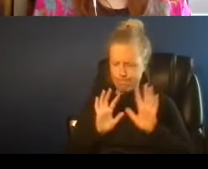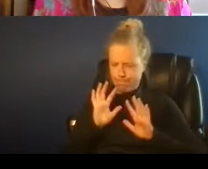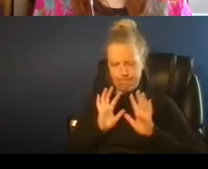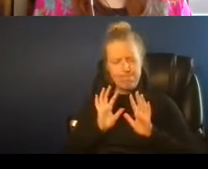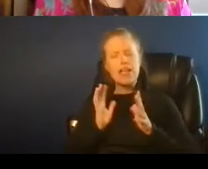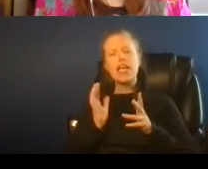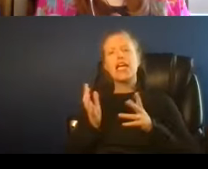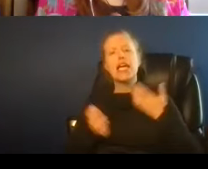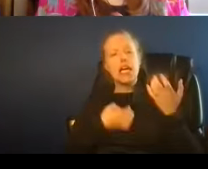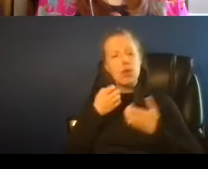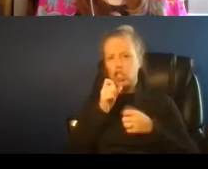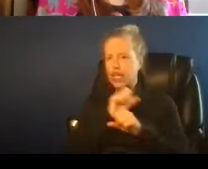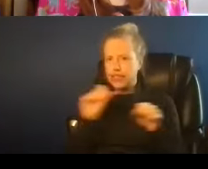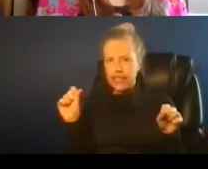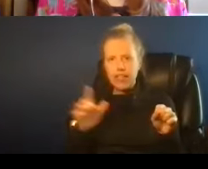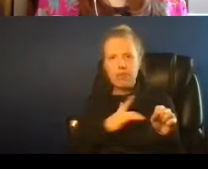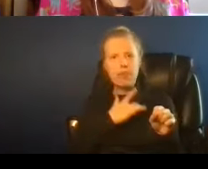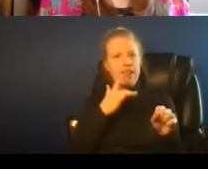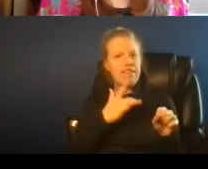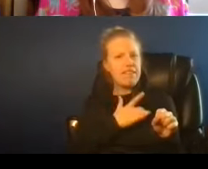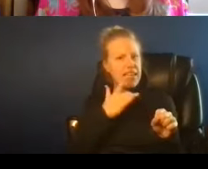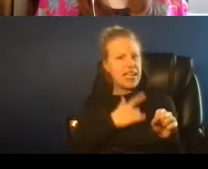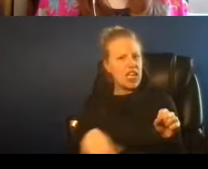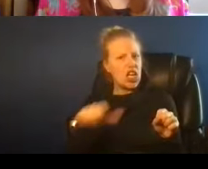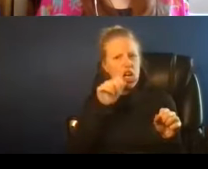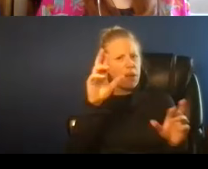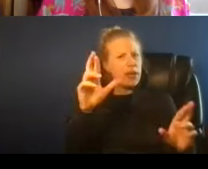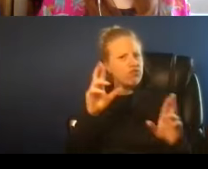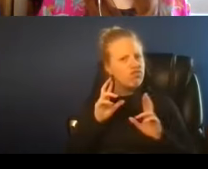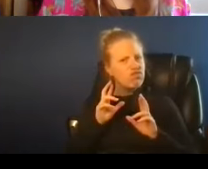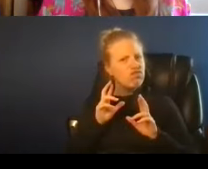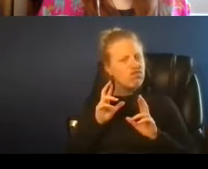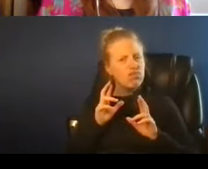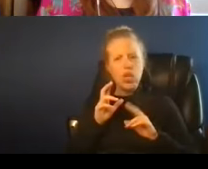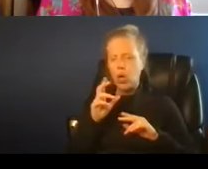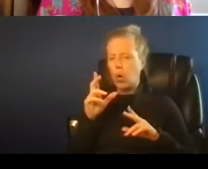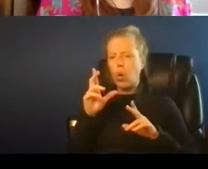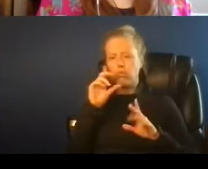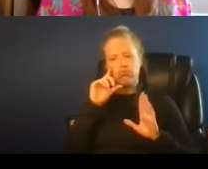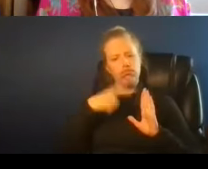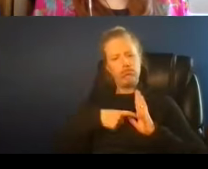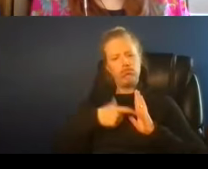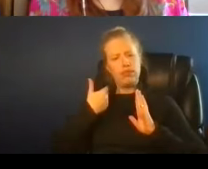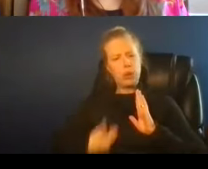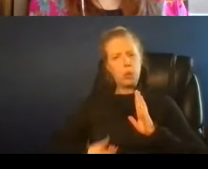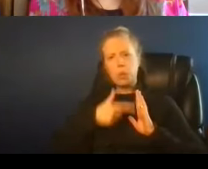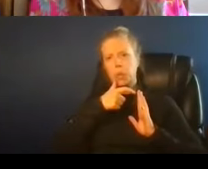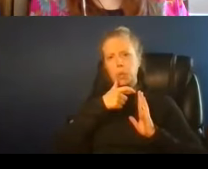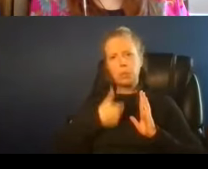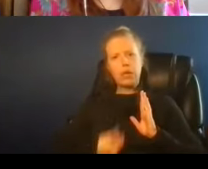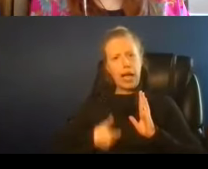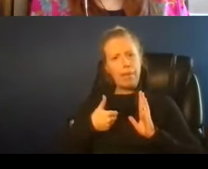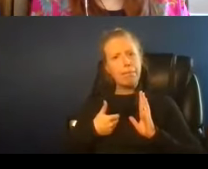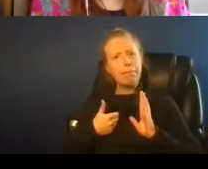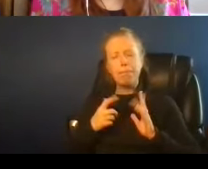Emotional unsafety can be the feeling that you aren't being respected or honored for who you are, or the feeling that you might